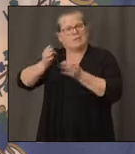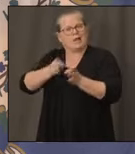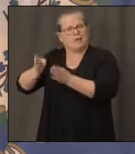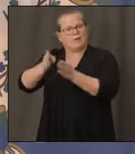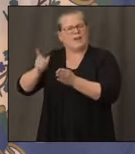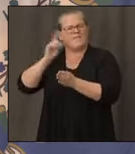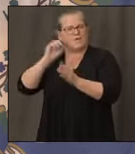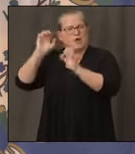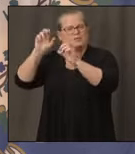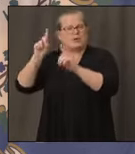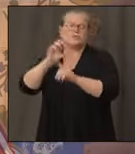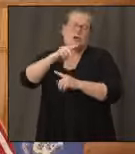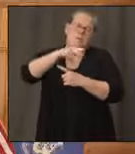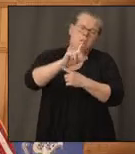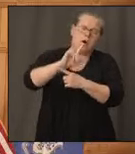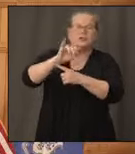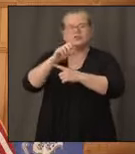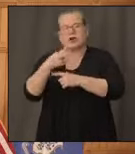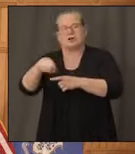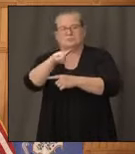they do. Back to you, Max.